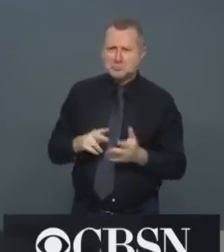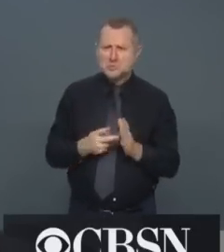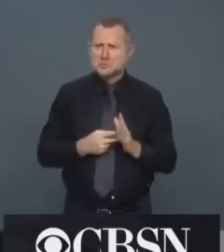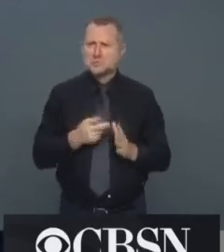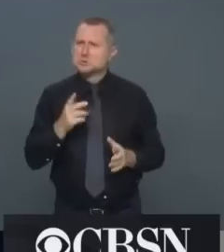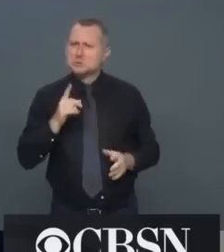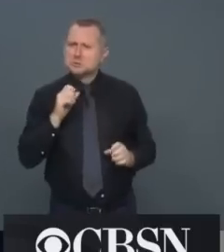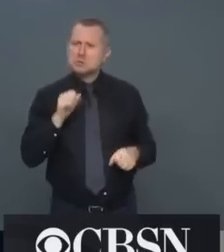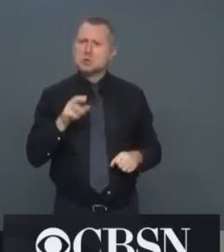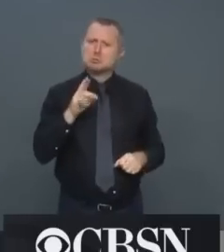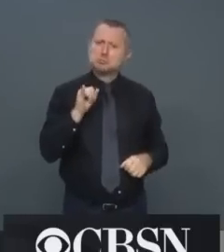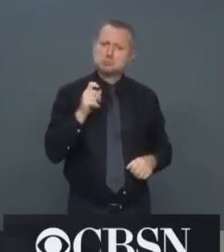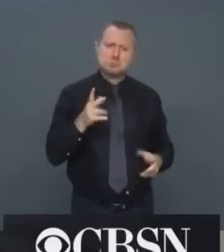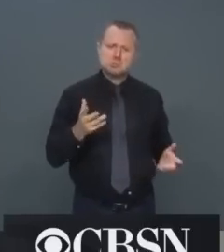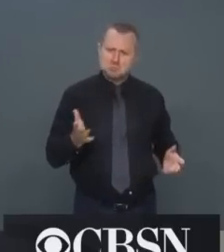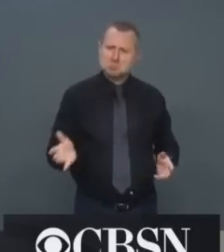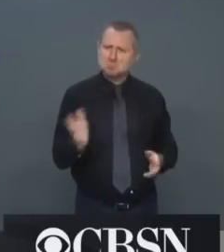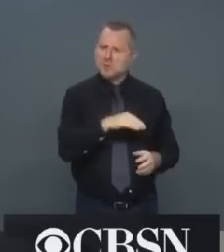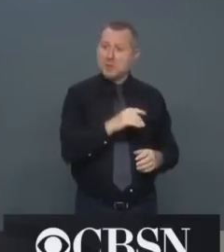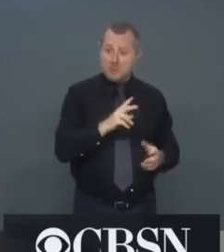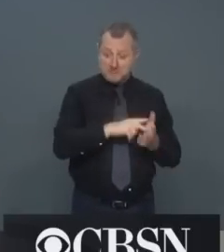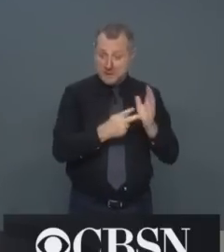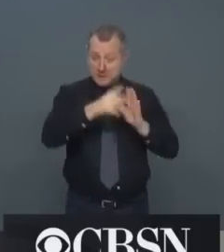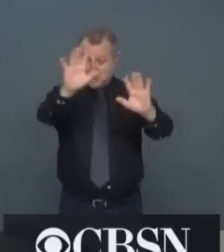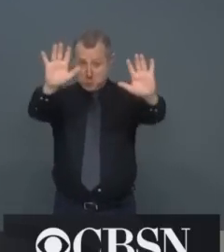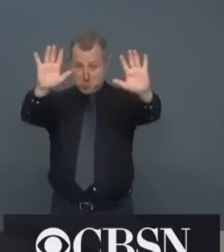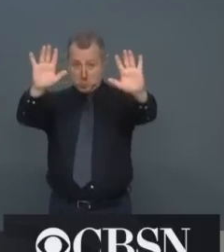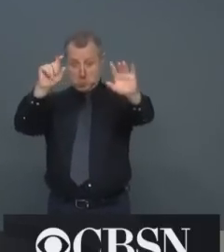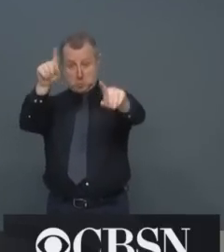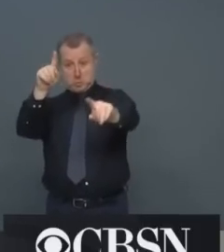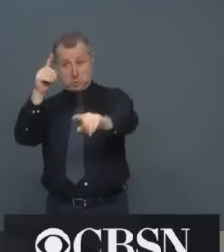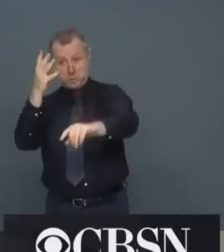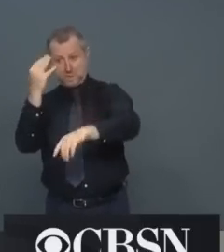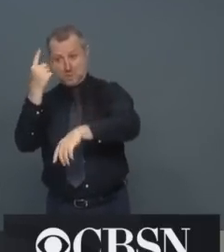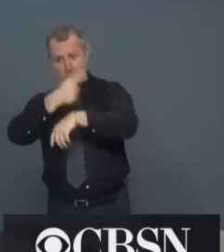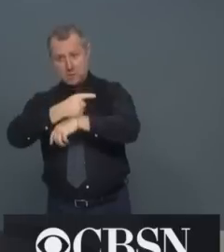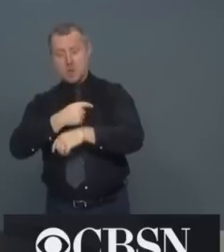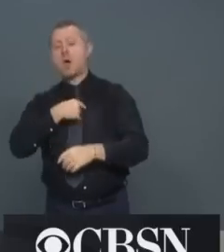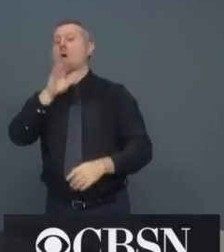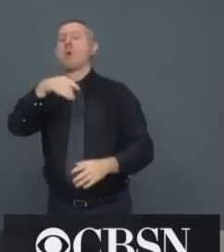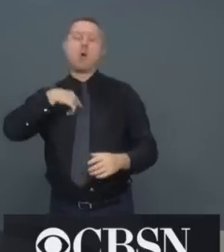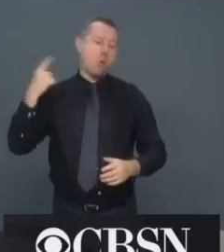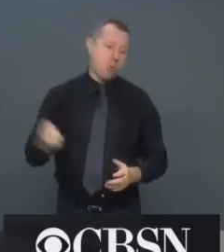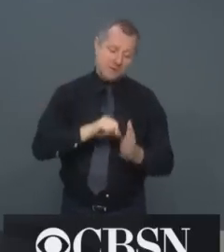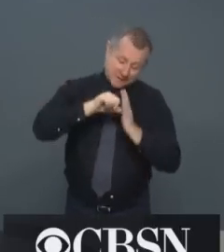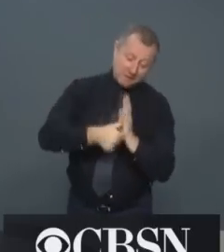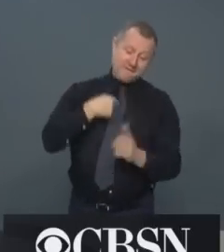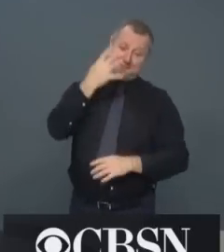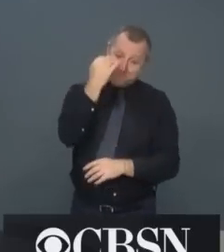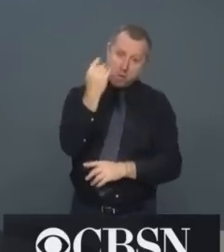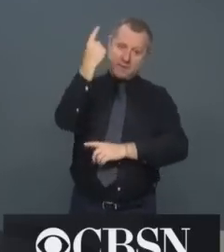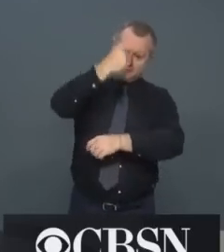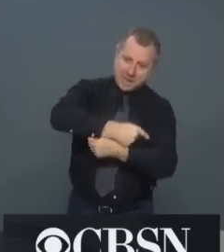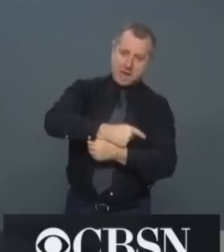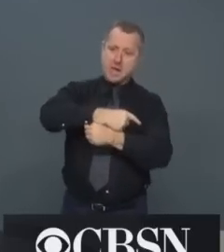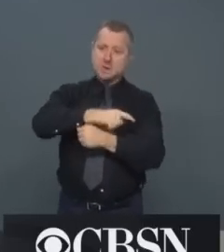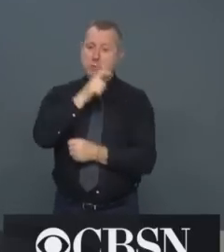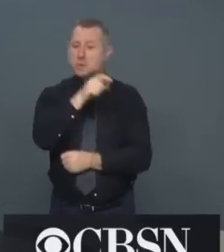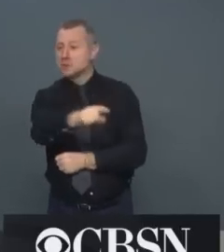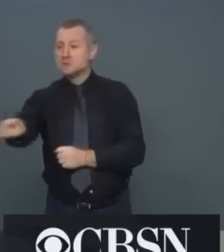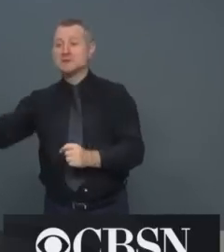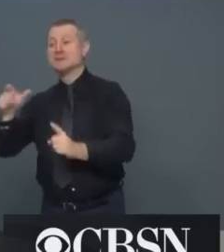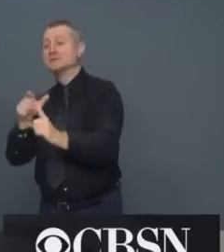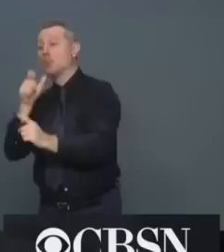community. So it should be at least 14 days in your view? Well, this is what we've always tracked the 14-day issue for anyone who's had a